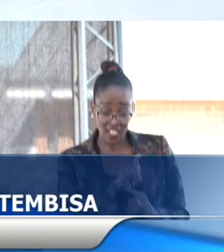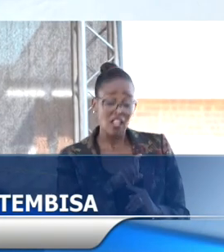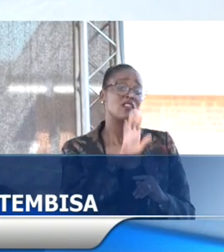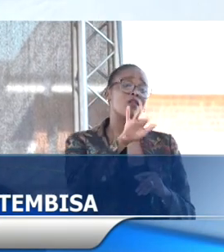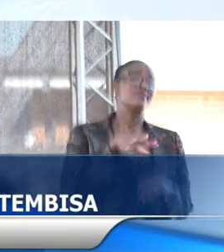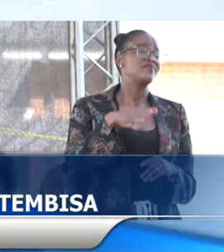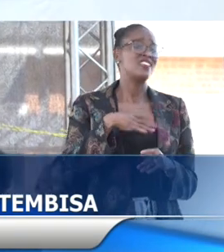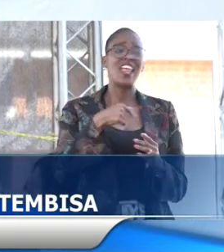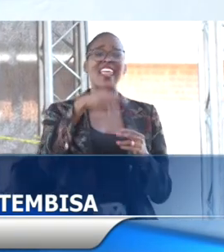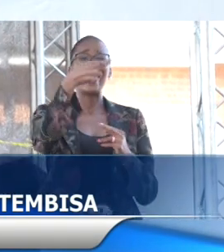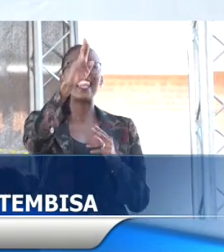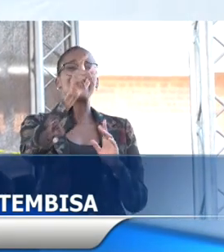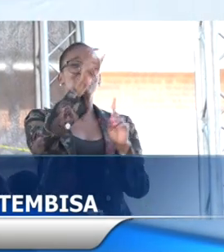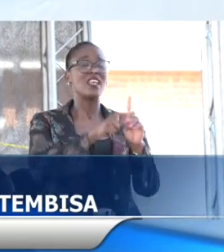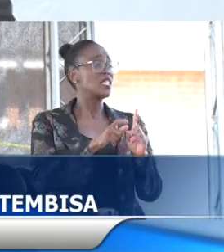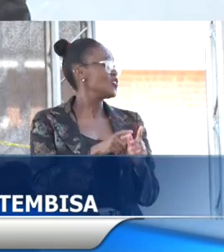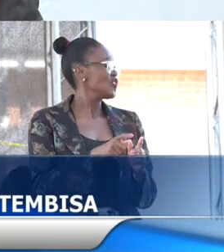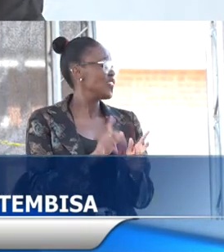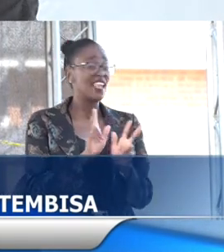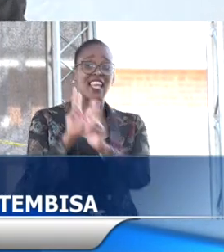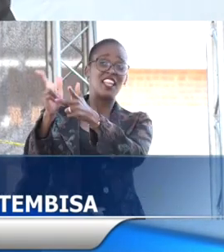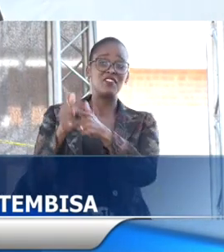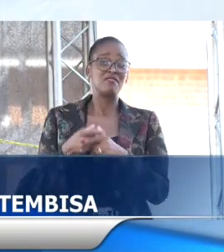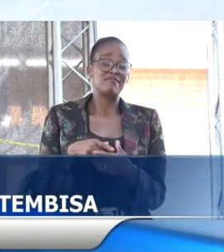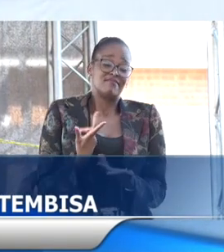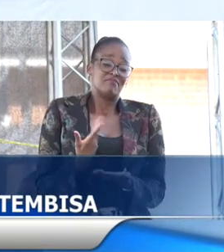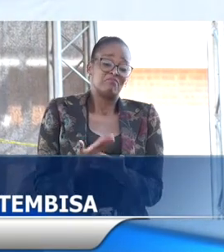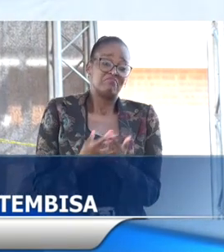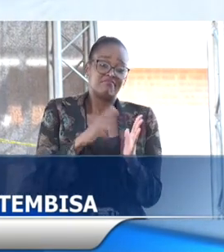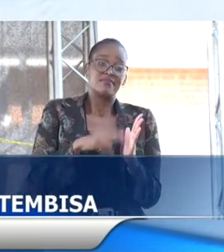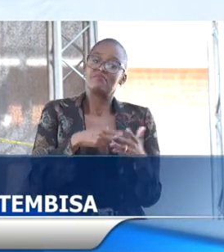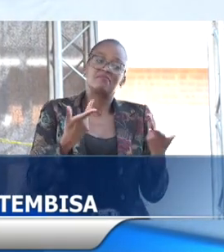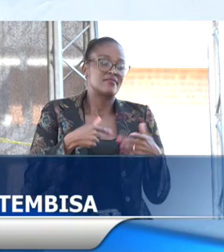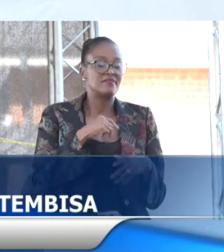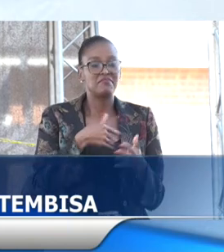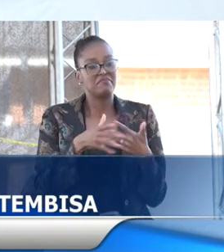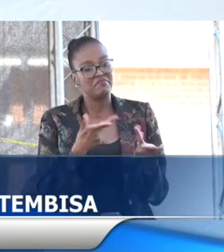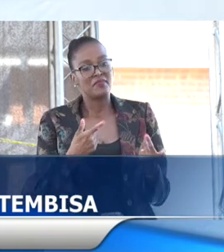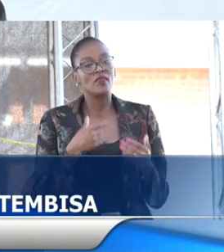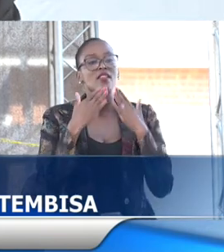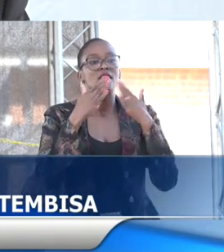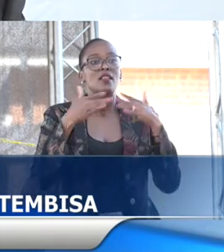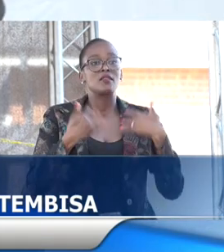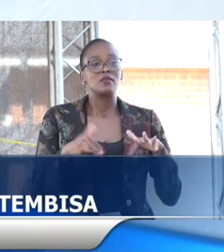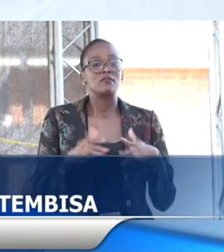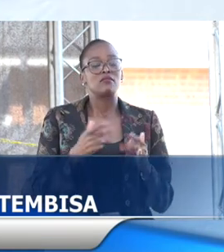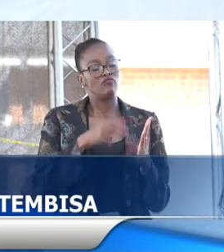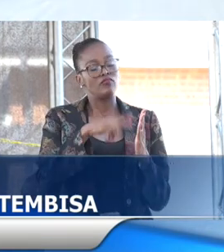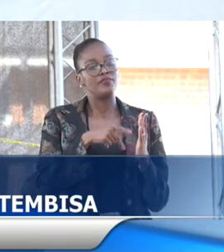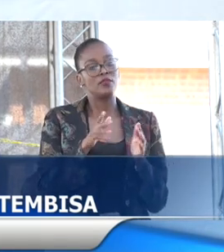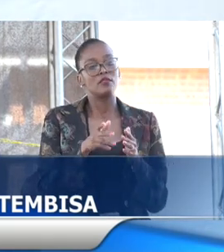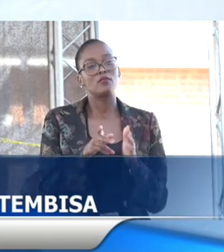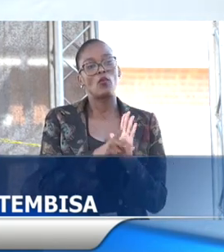I'm not the right person. We left them. We should be reading this story. But thank you so much. Program